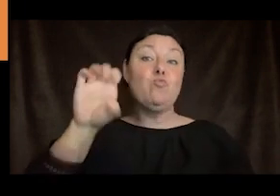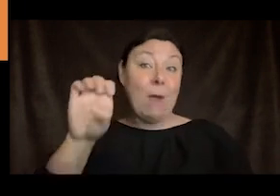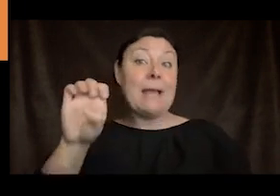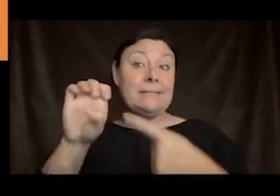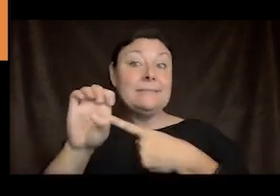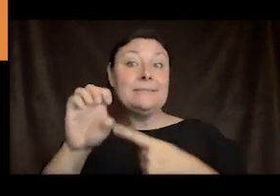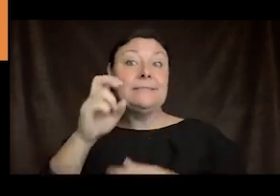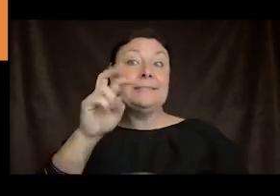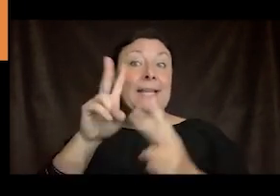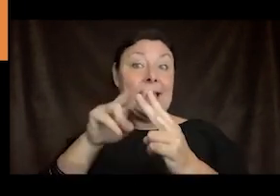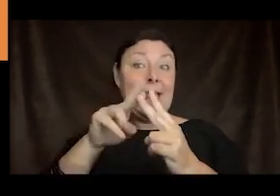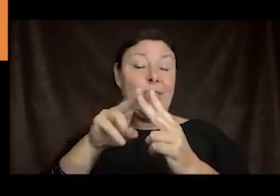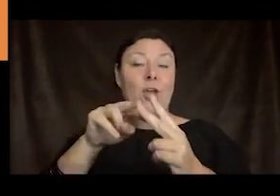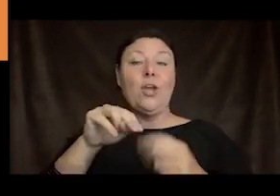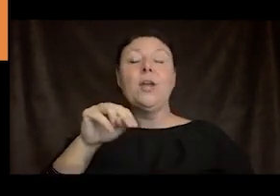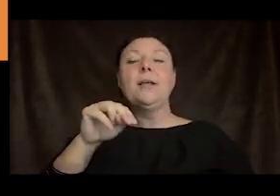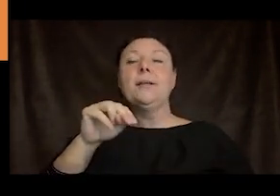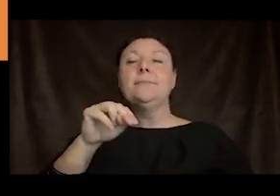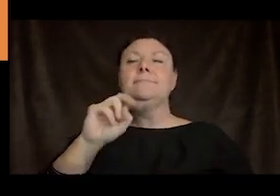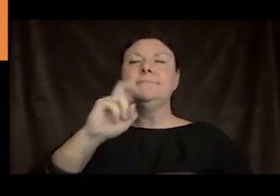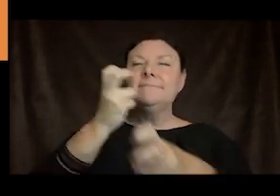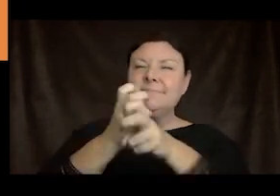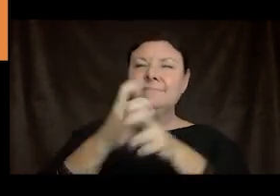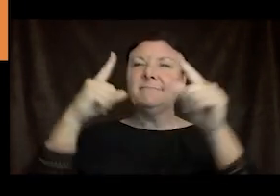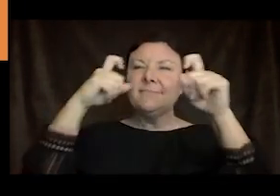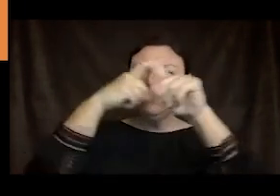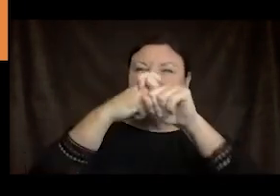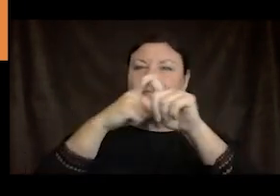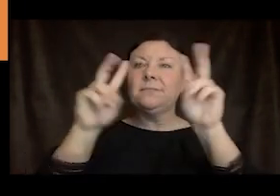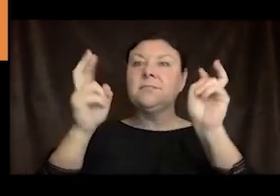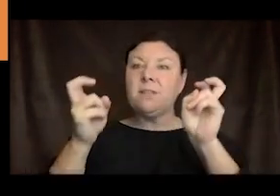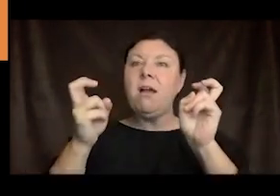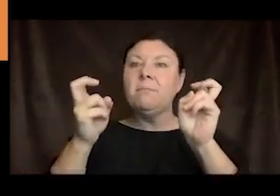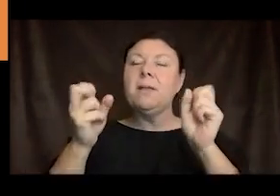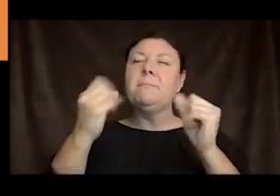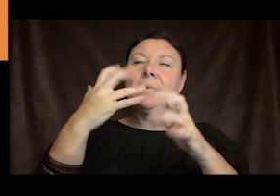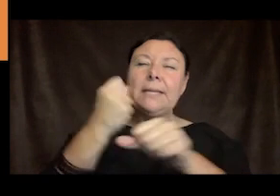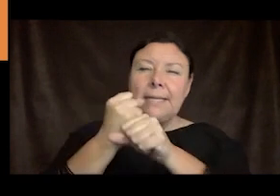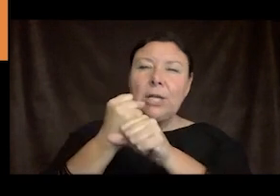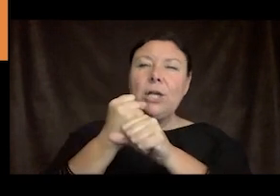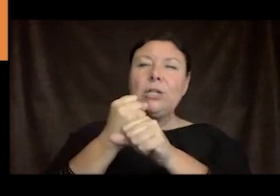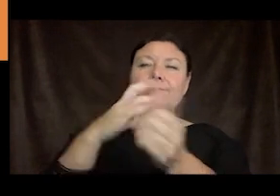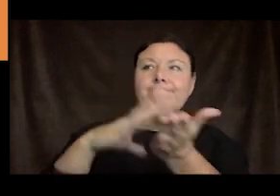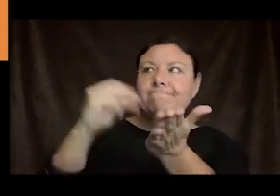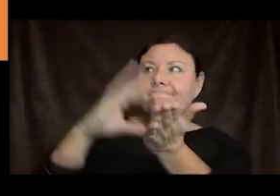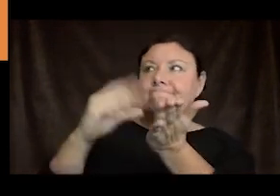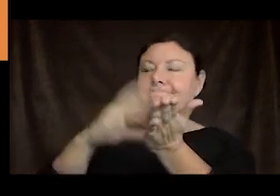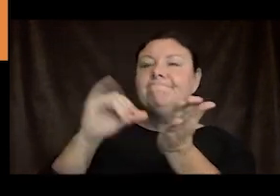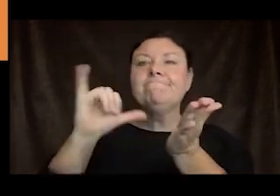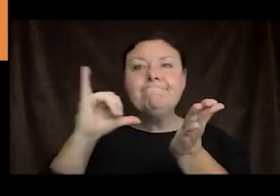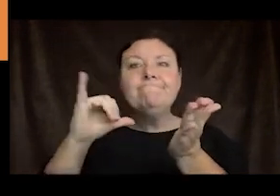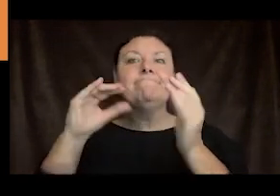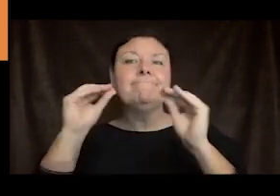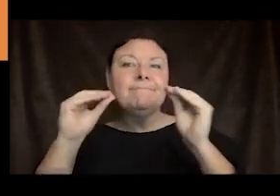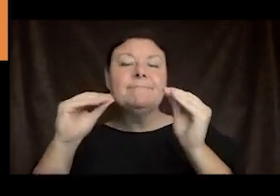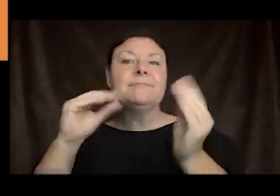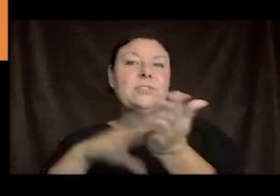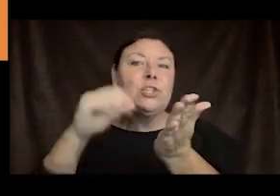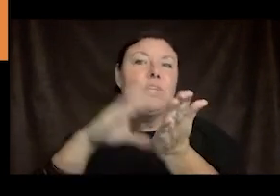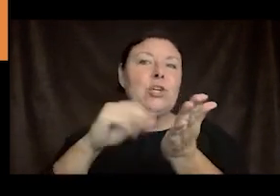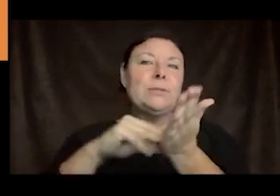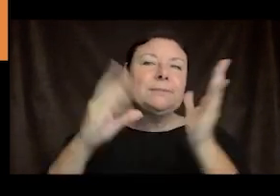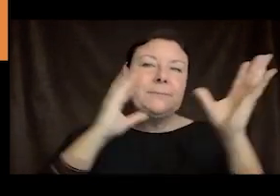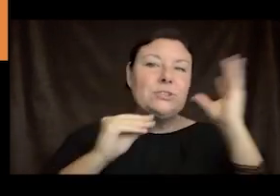not necessarily an add water and you've got all the best practices there. While I will share a couple